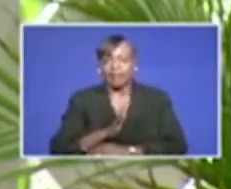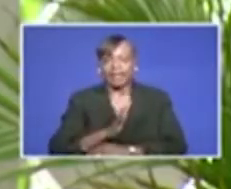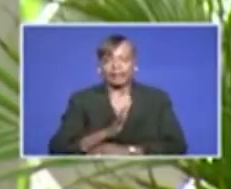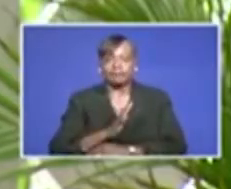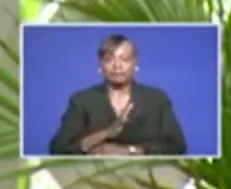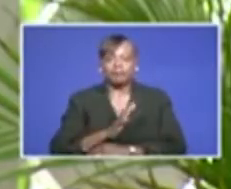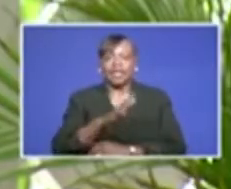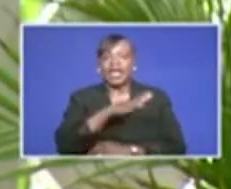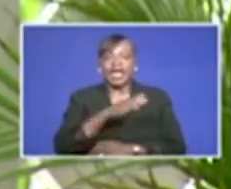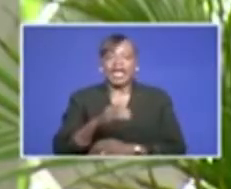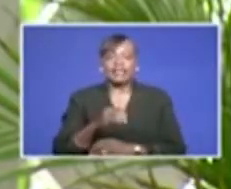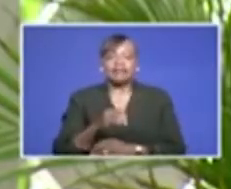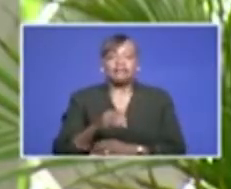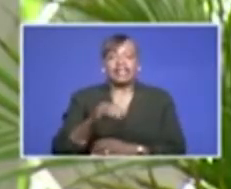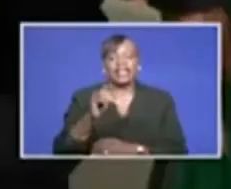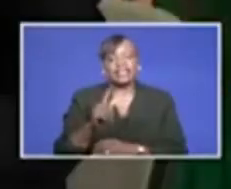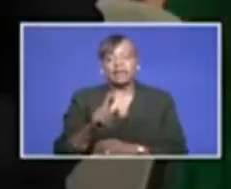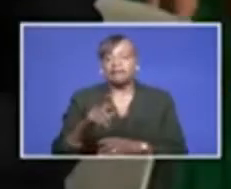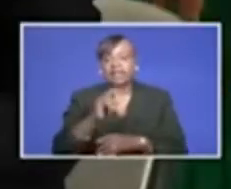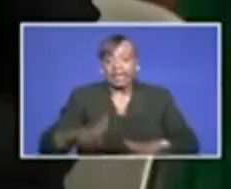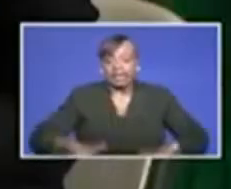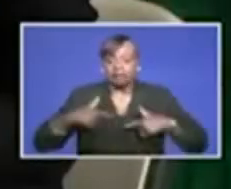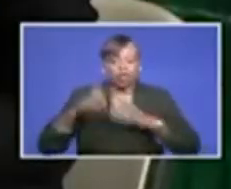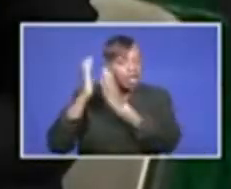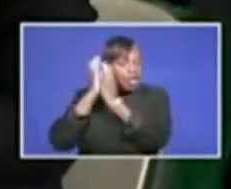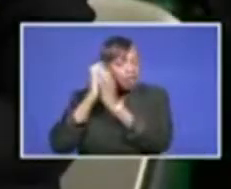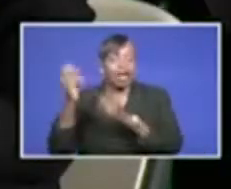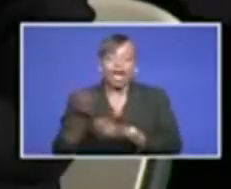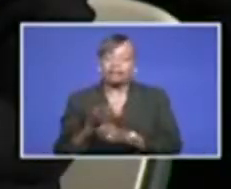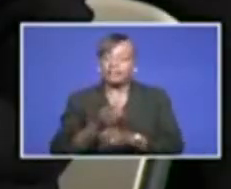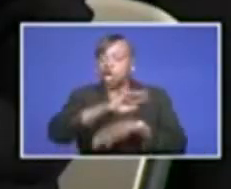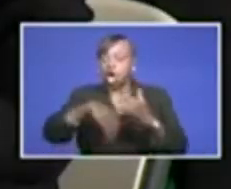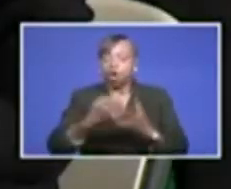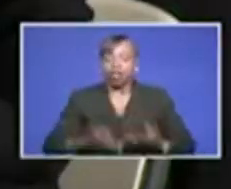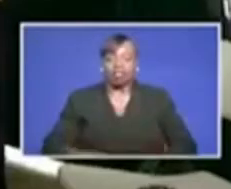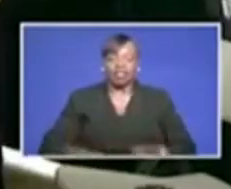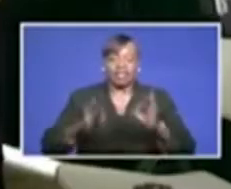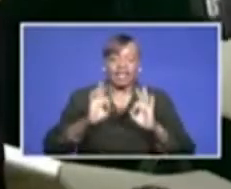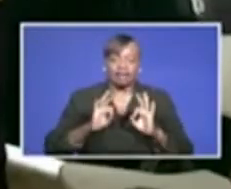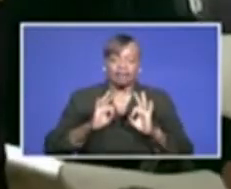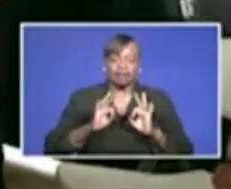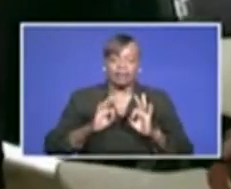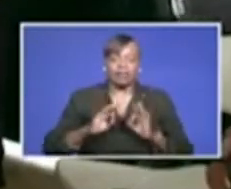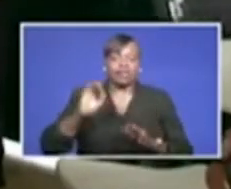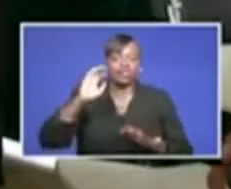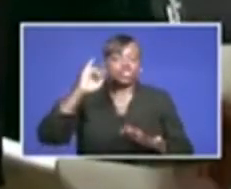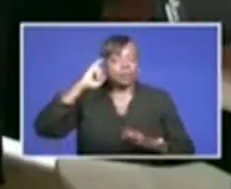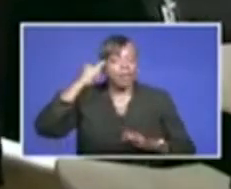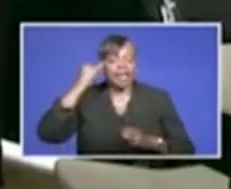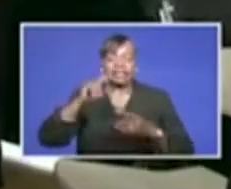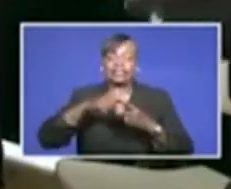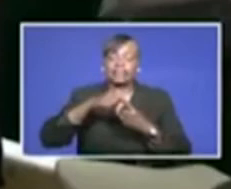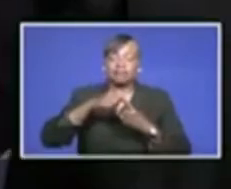out of conch harvesting for their whole lives. The grant is the first given to the Bahamas through the Japan Special Fund Poverty Reduction Program